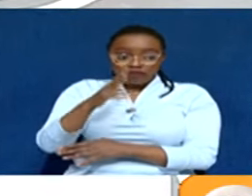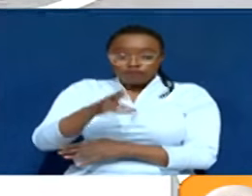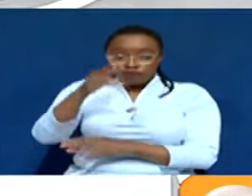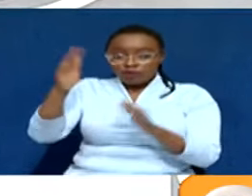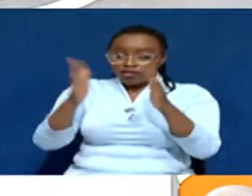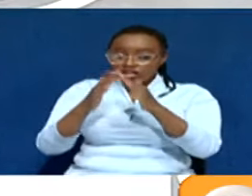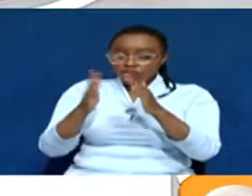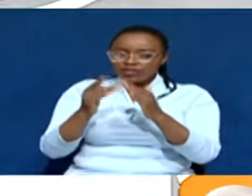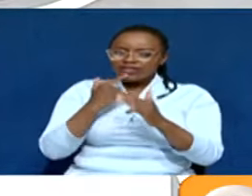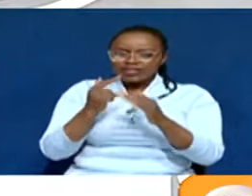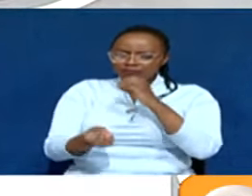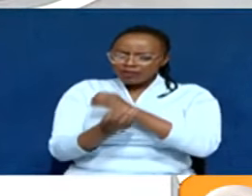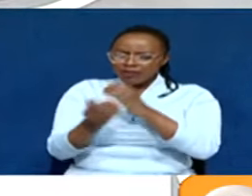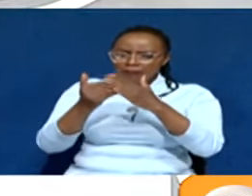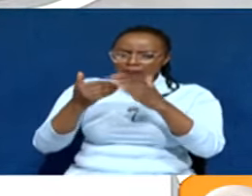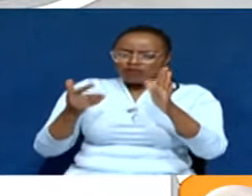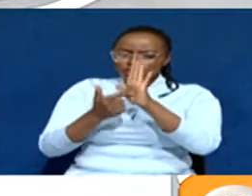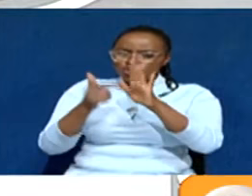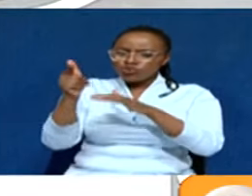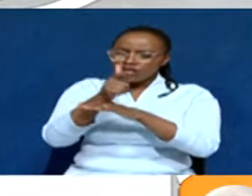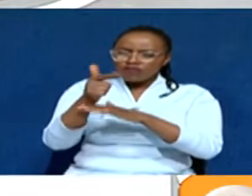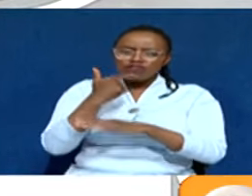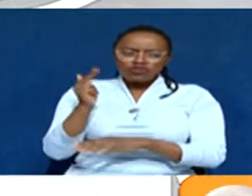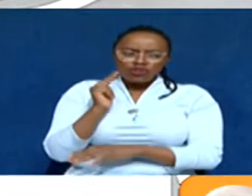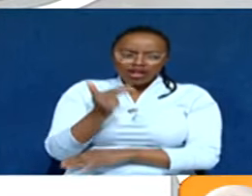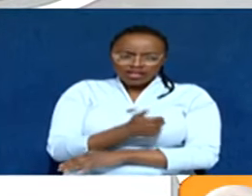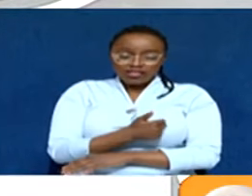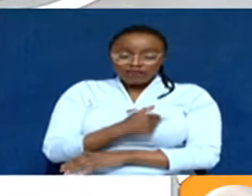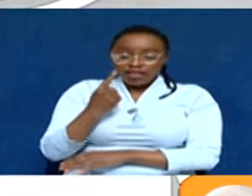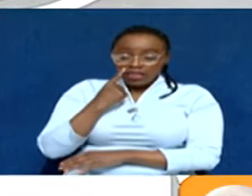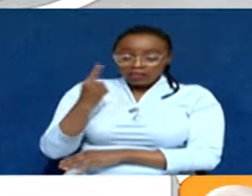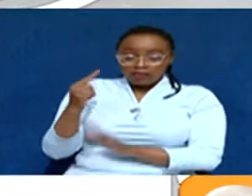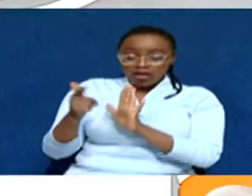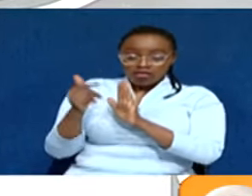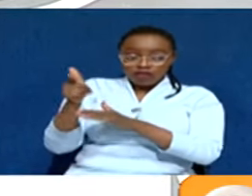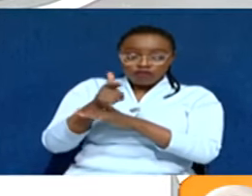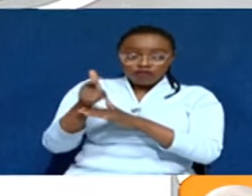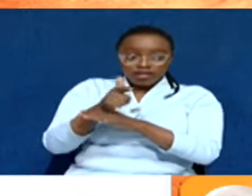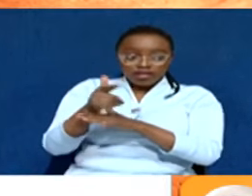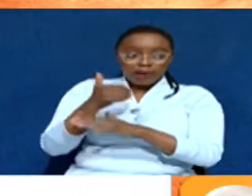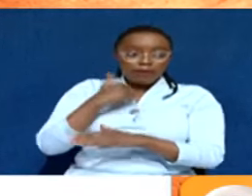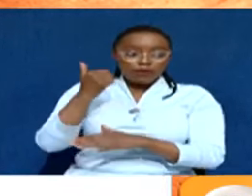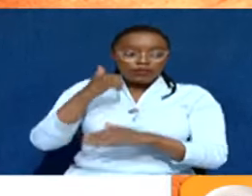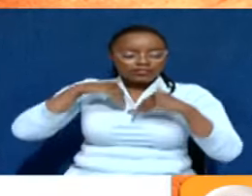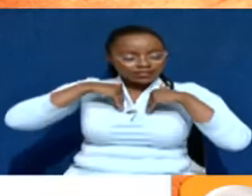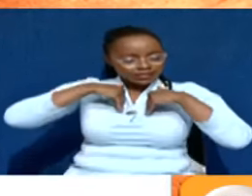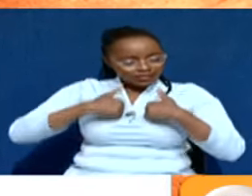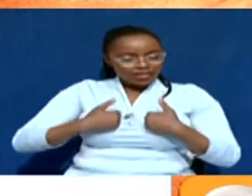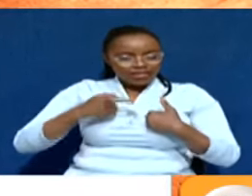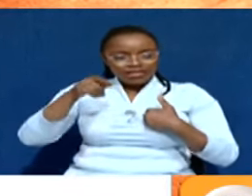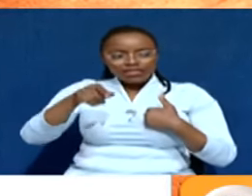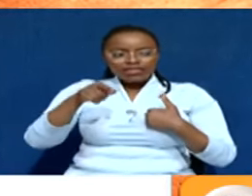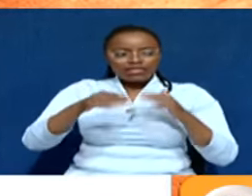toilet. Tell me about that. Before we play the video, tell us. That video, I was sick and tired of that